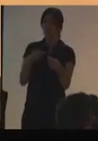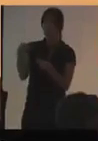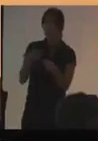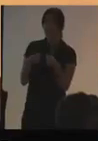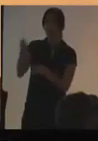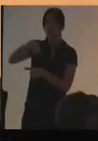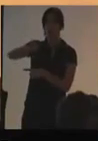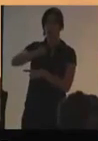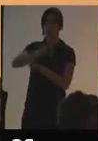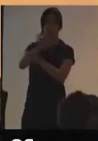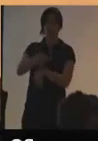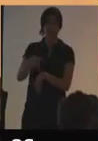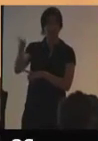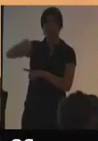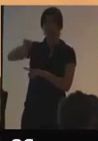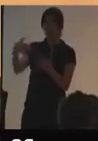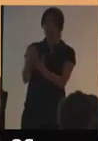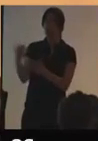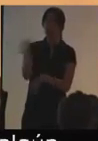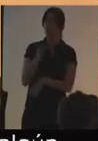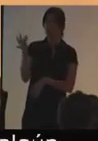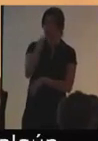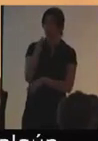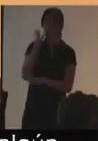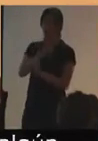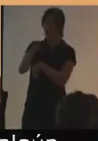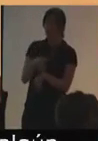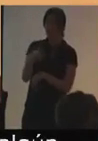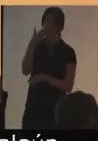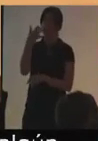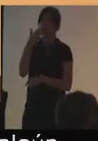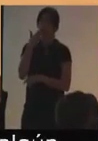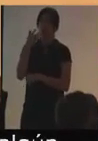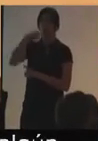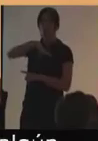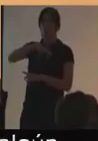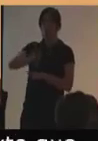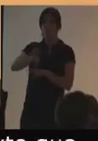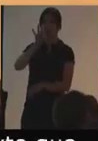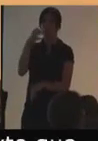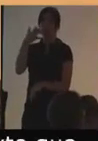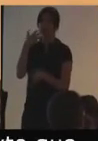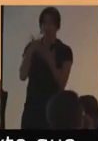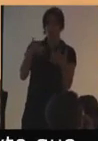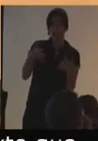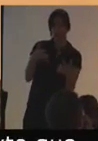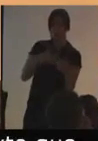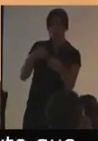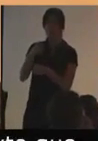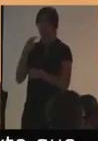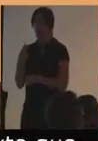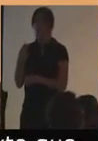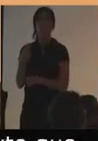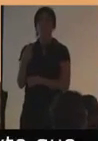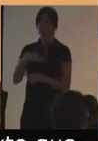to the people and put onto a market, because we will all